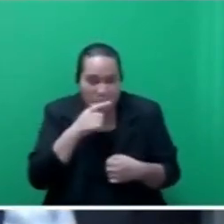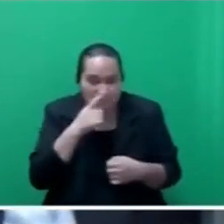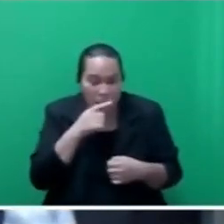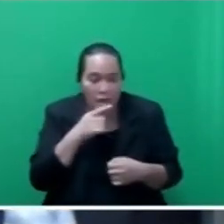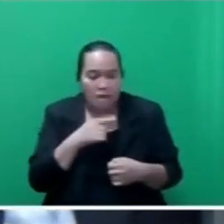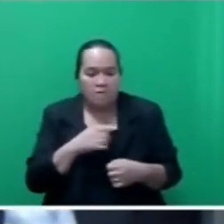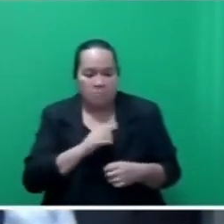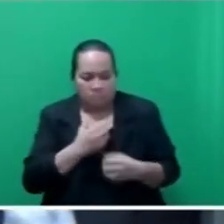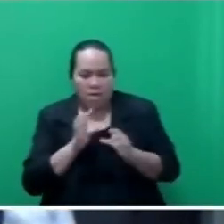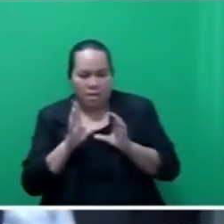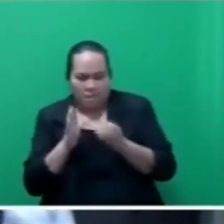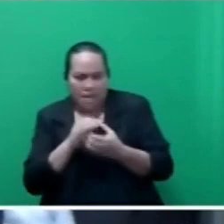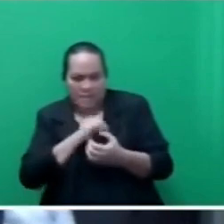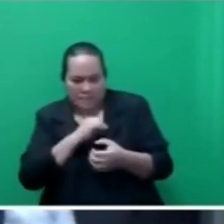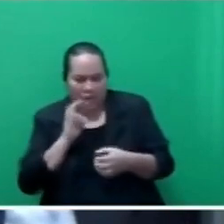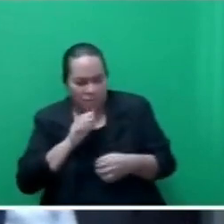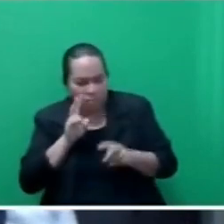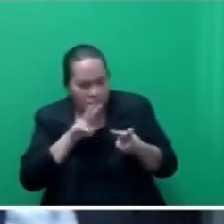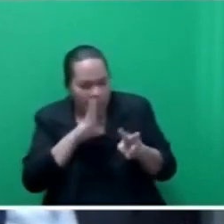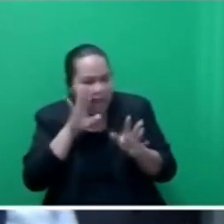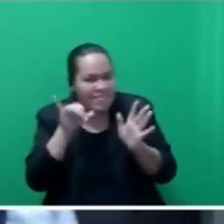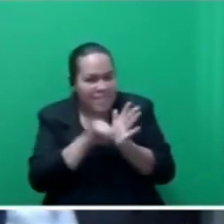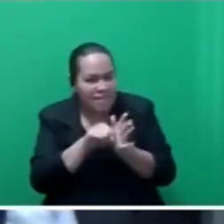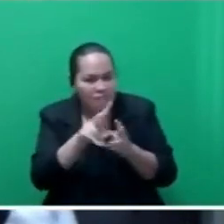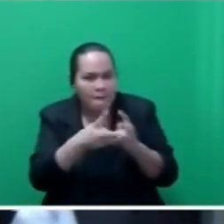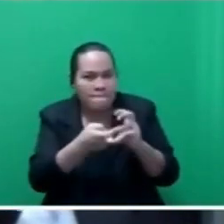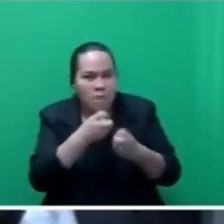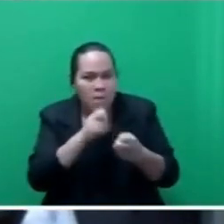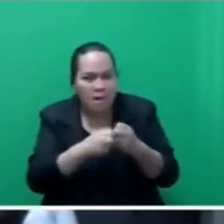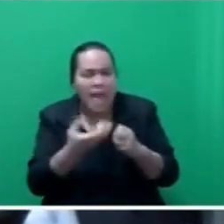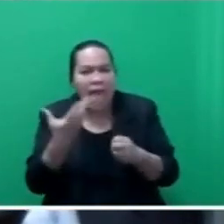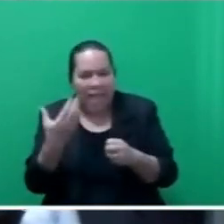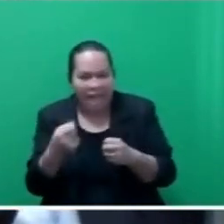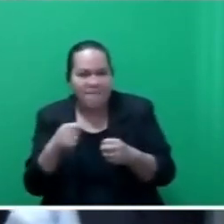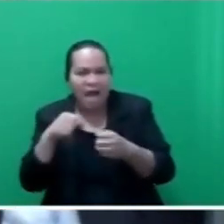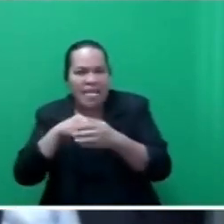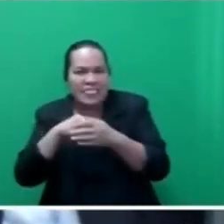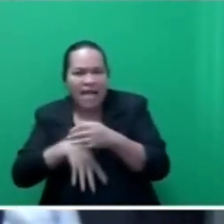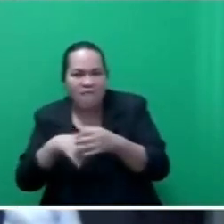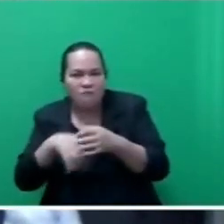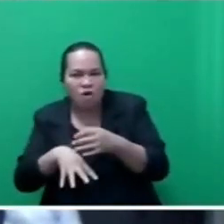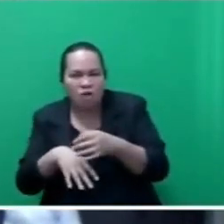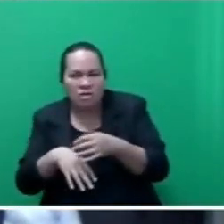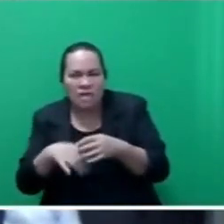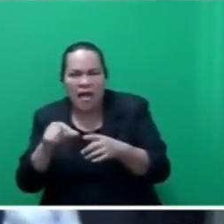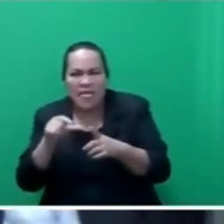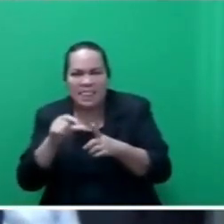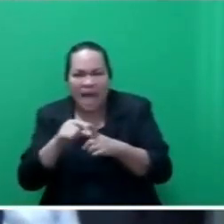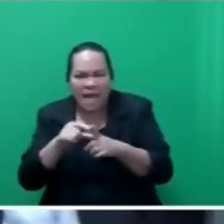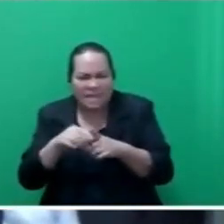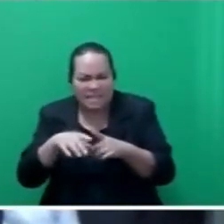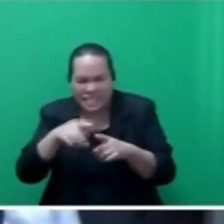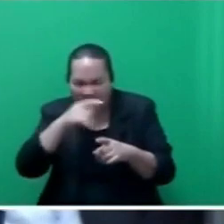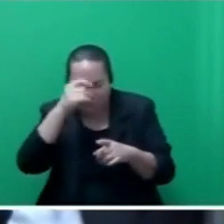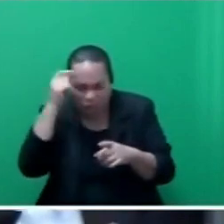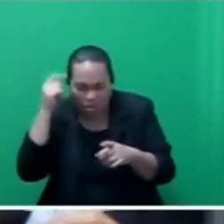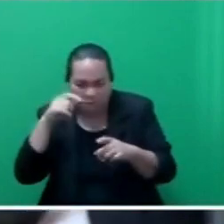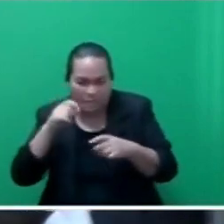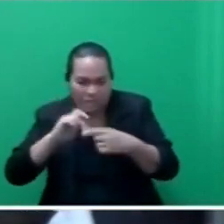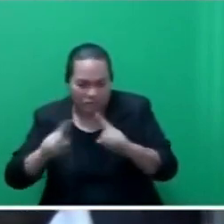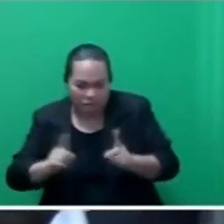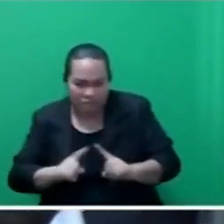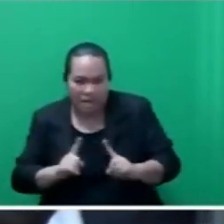ground, they identified the problem, there were typhoid outbreaks, diarrheal outbreaks, leptospirosis